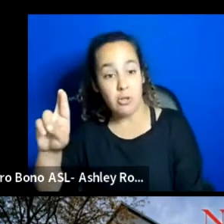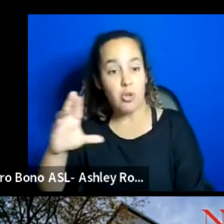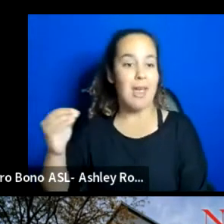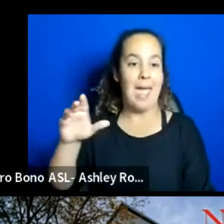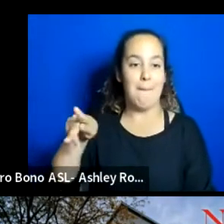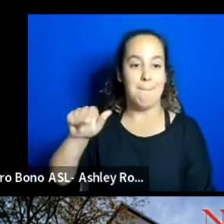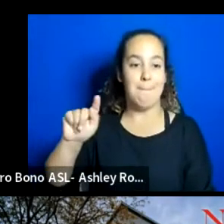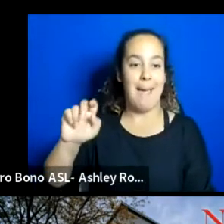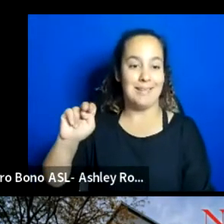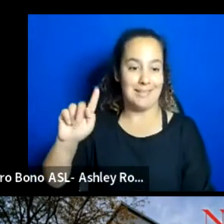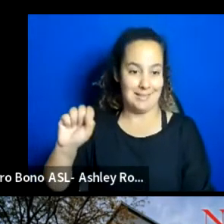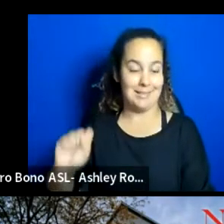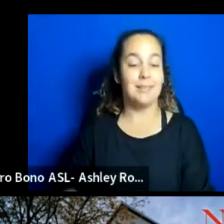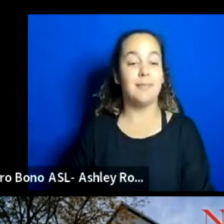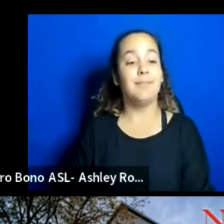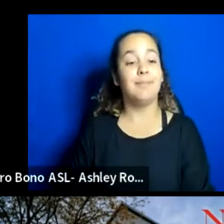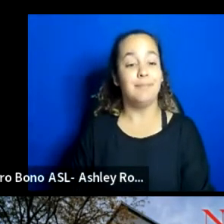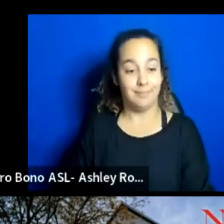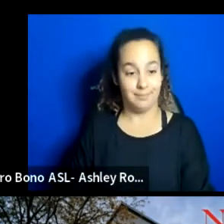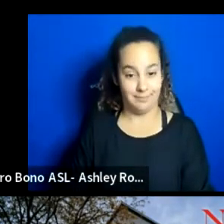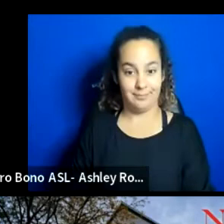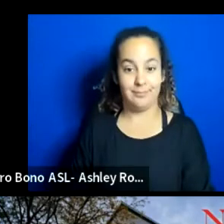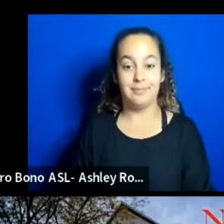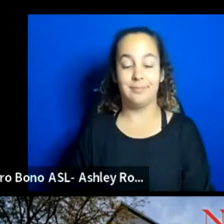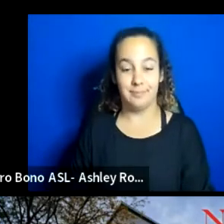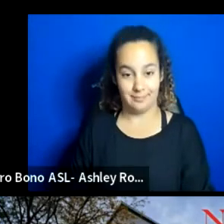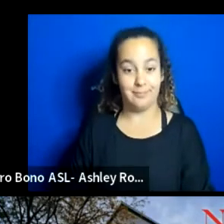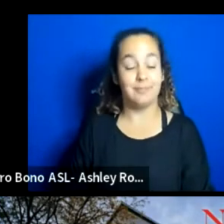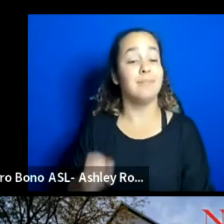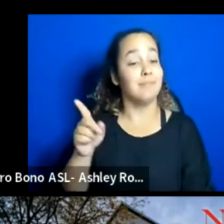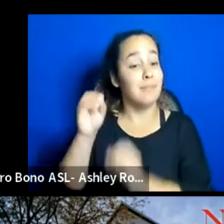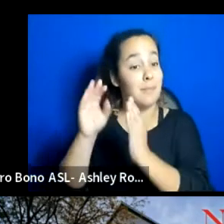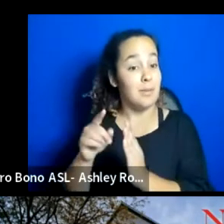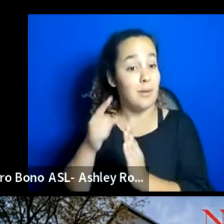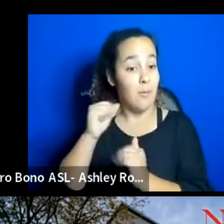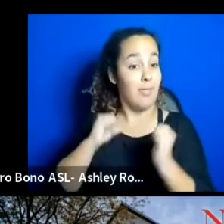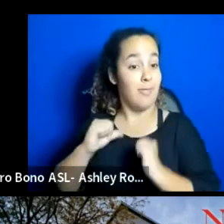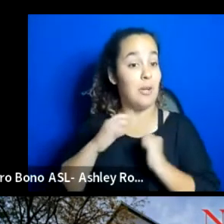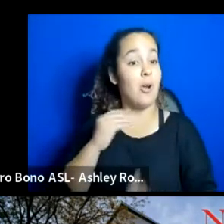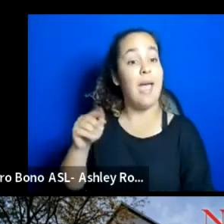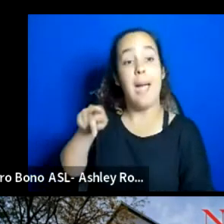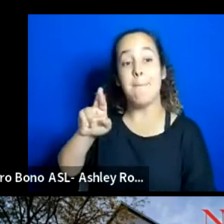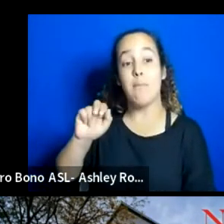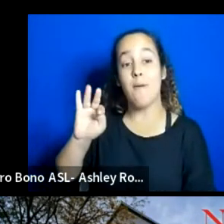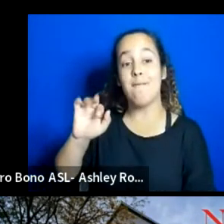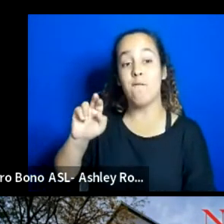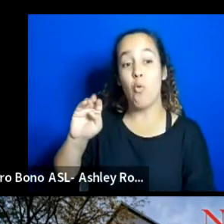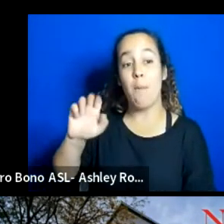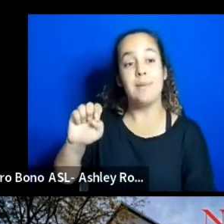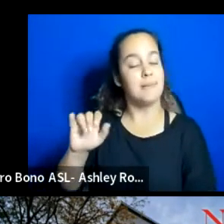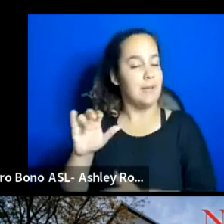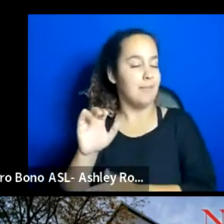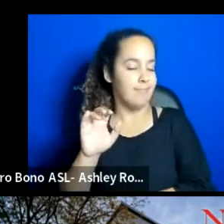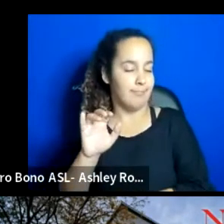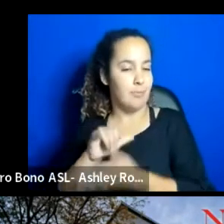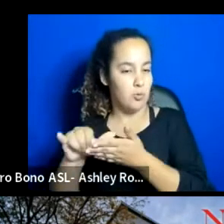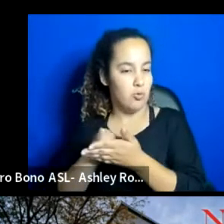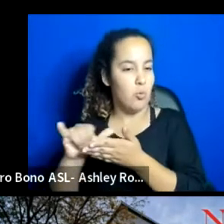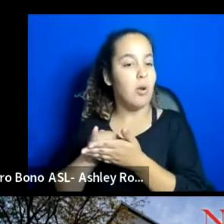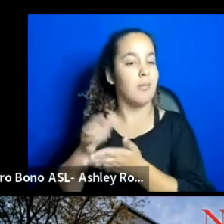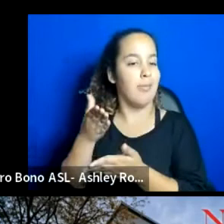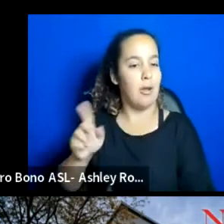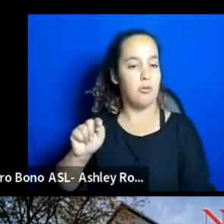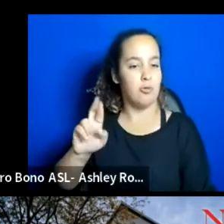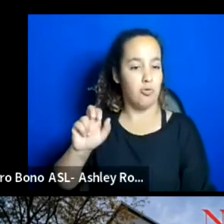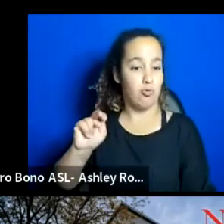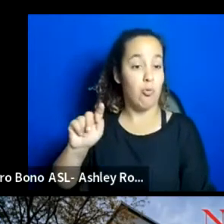Schweitzer is a professor in the Department of Theater and Performance at York University in Toronto. She's the author of a